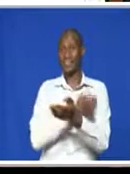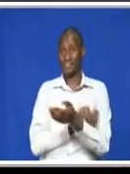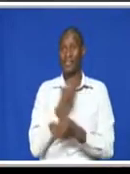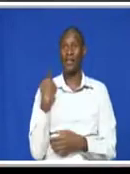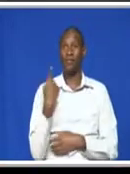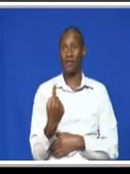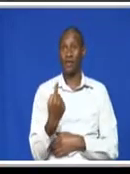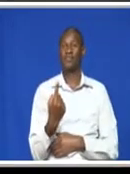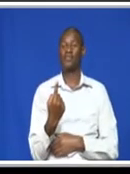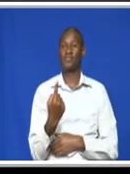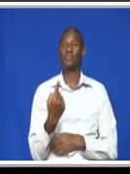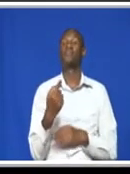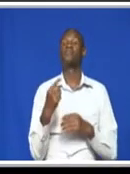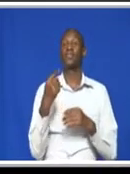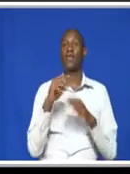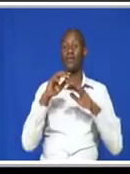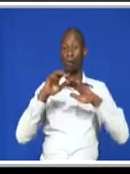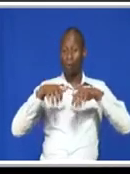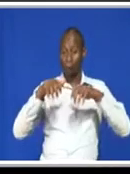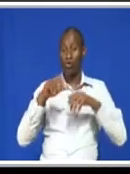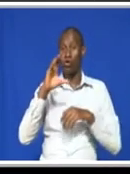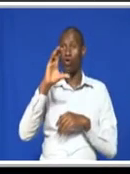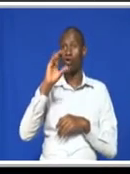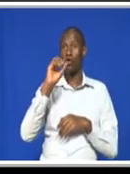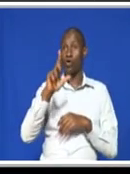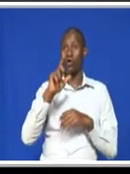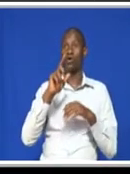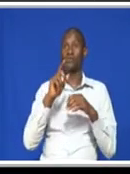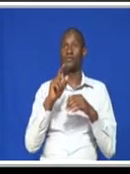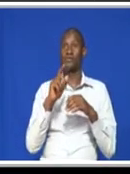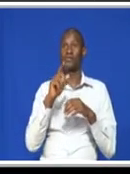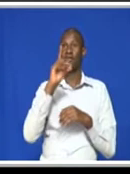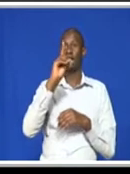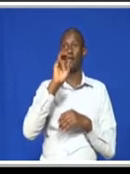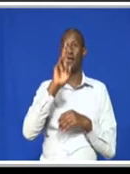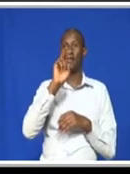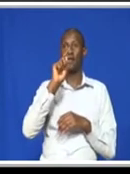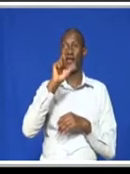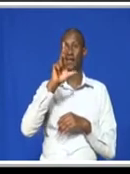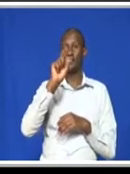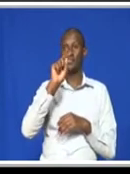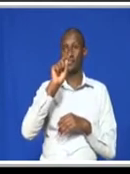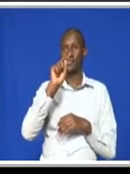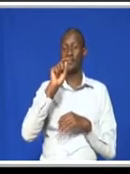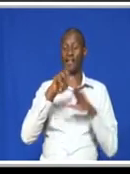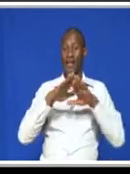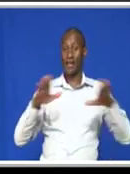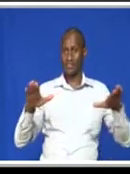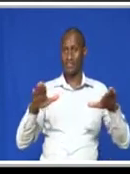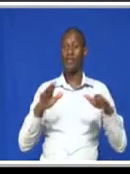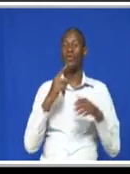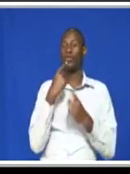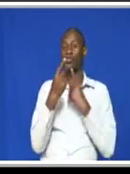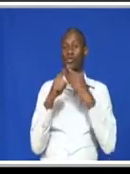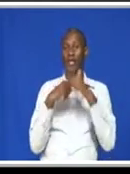1, the extraction of coal will leave behind derelict land. When we talk about derelict land, we are